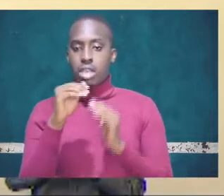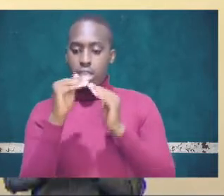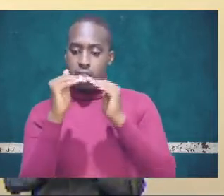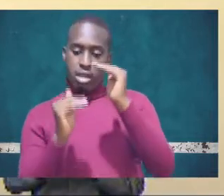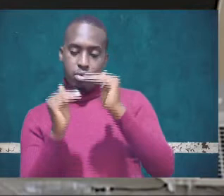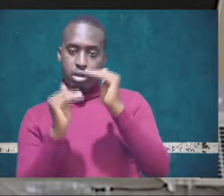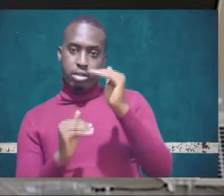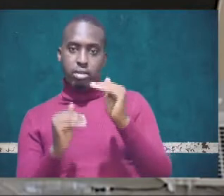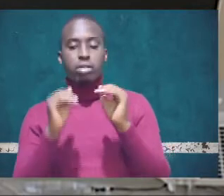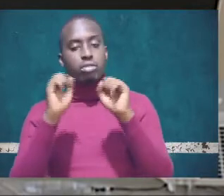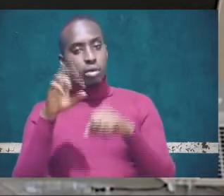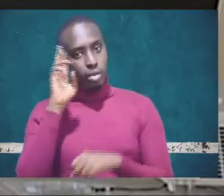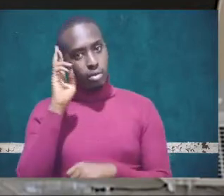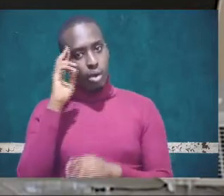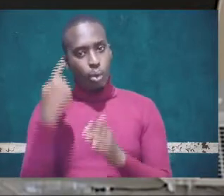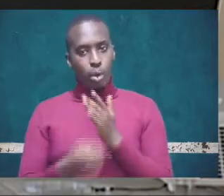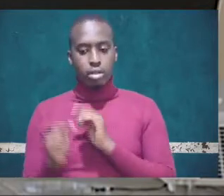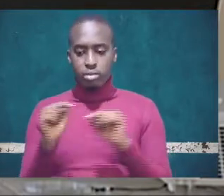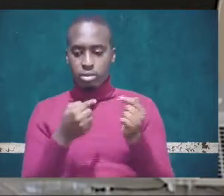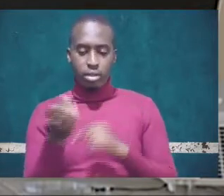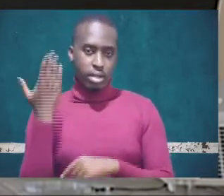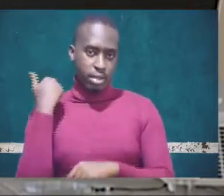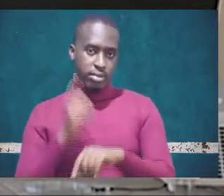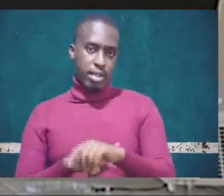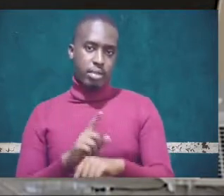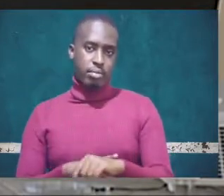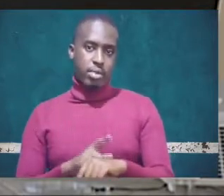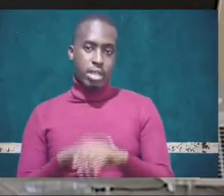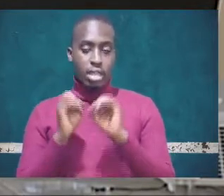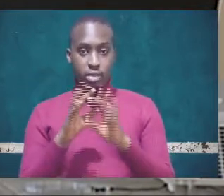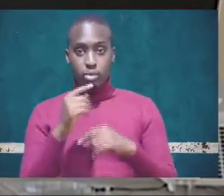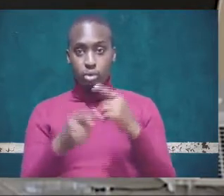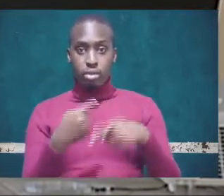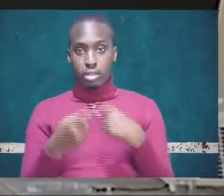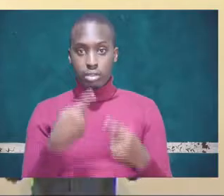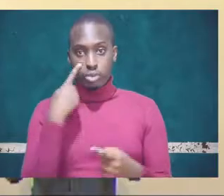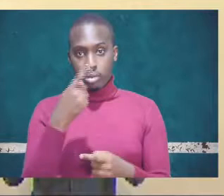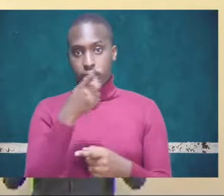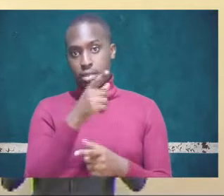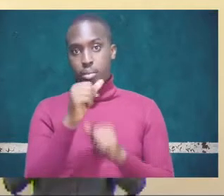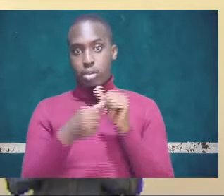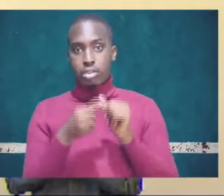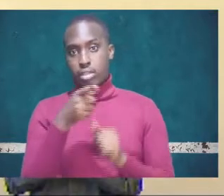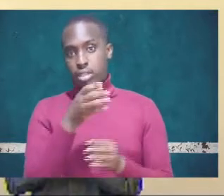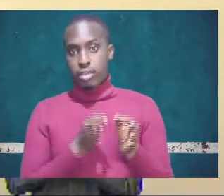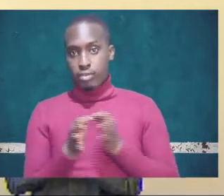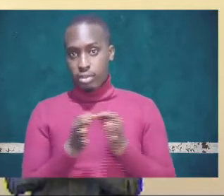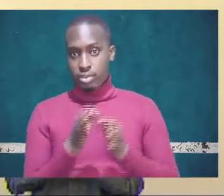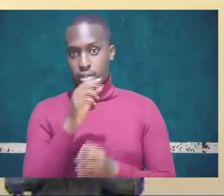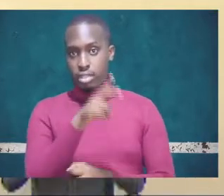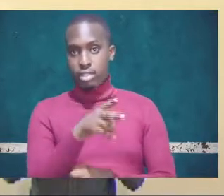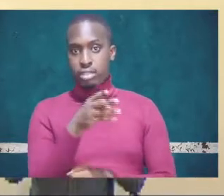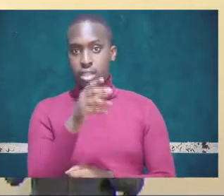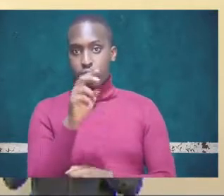that you can remember what we discussed the last time. When you continue regarding this definition, these 2